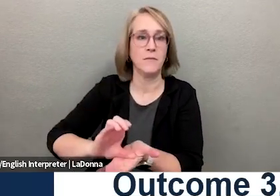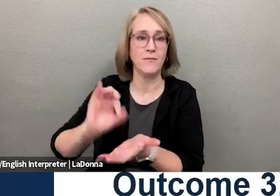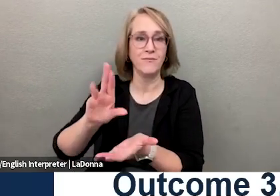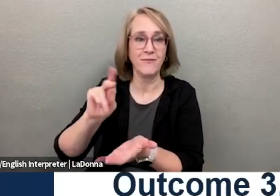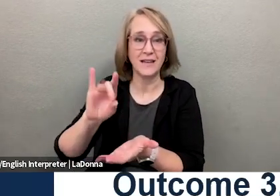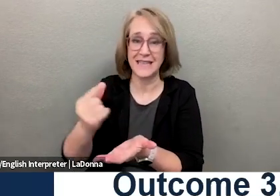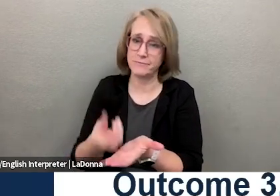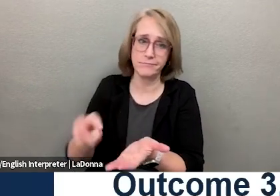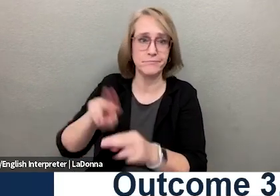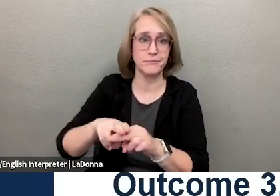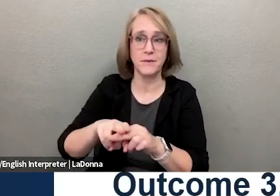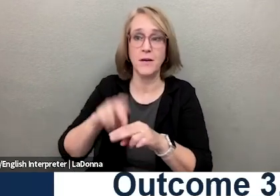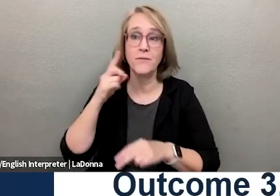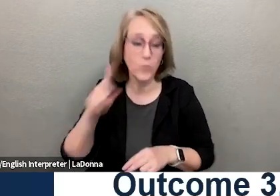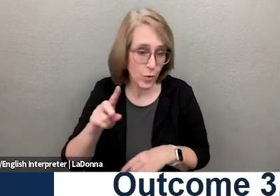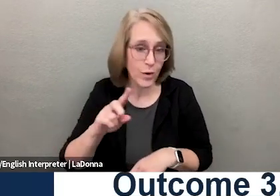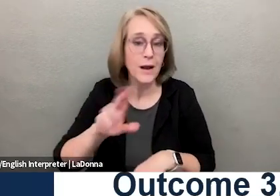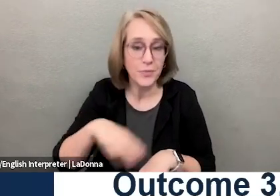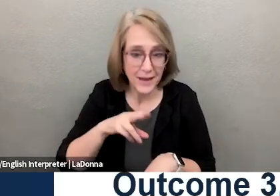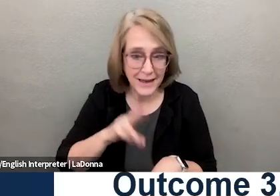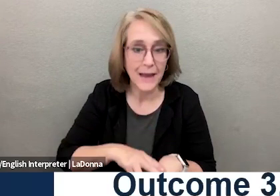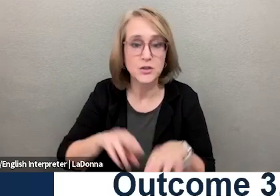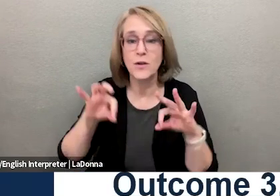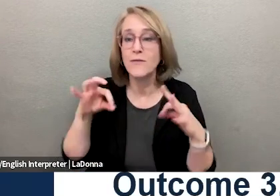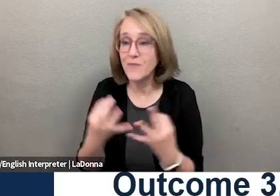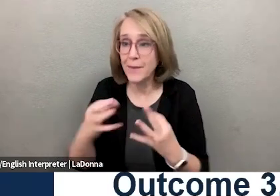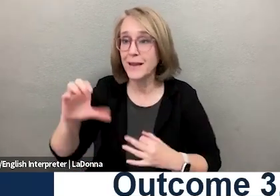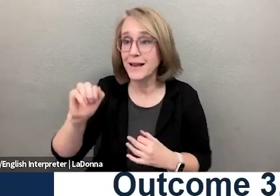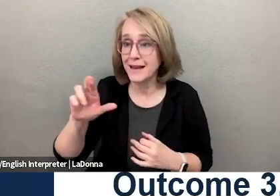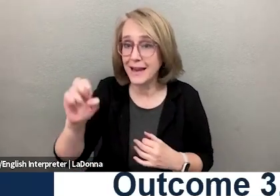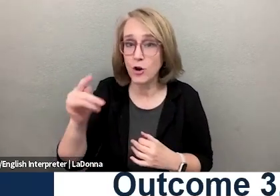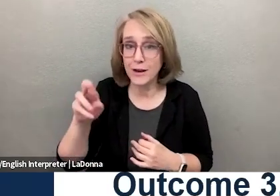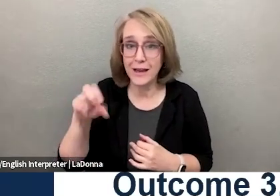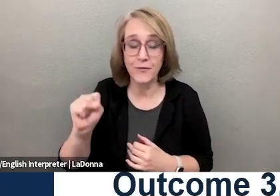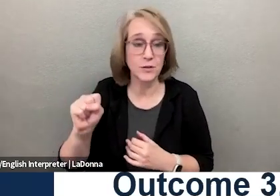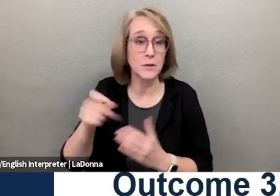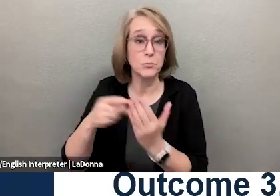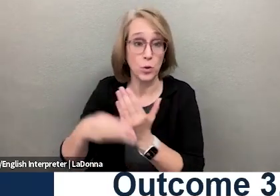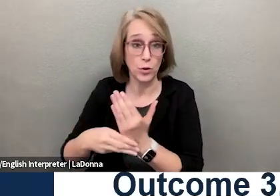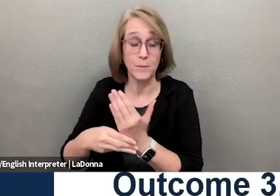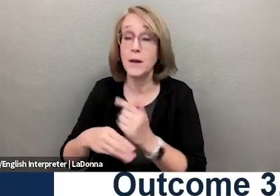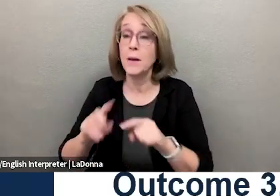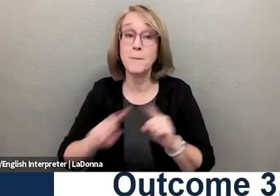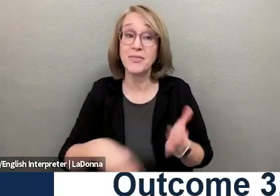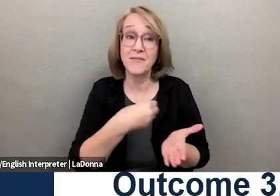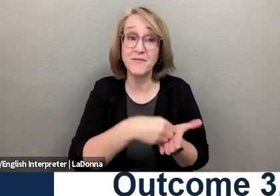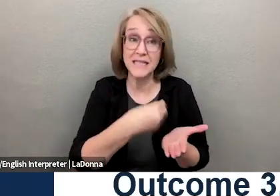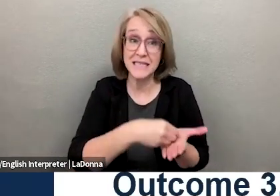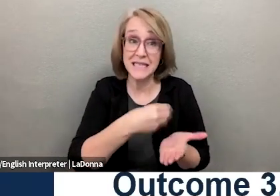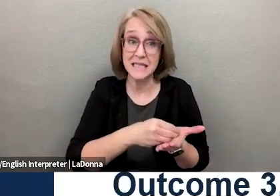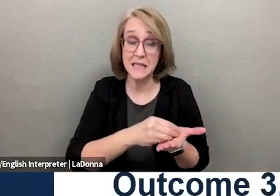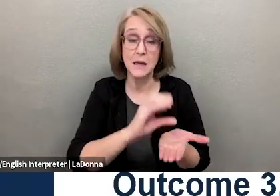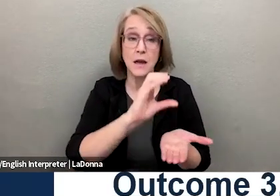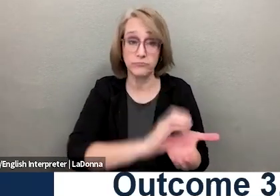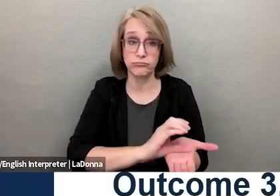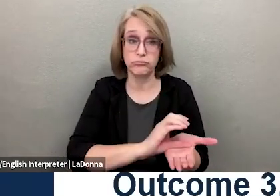which is an incredible program, as I said, enacted since 2000. But the appropriations for that program have not